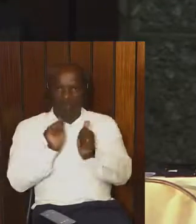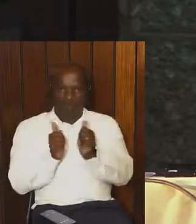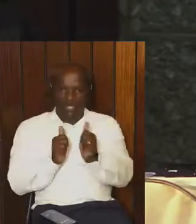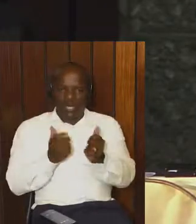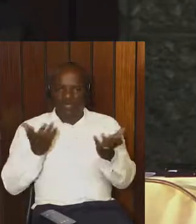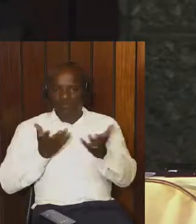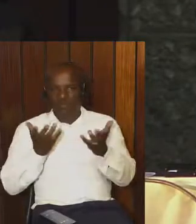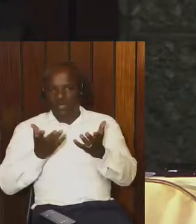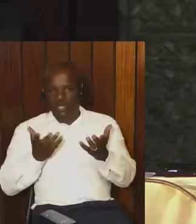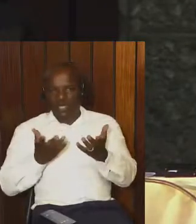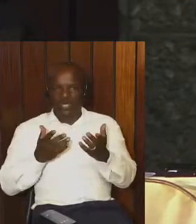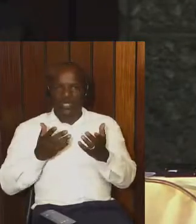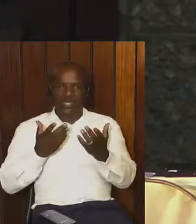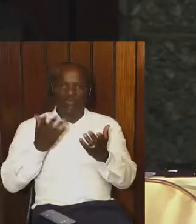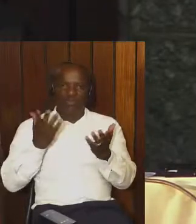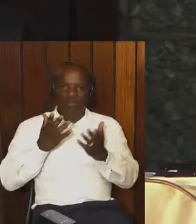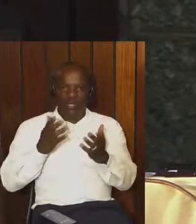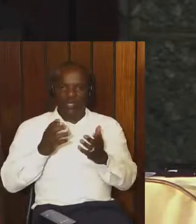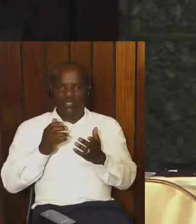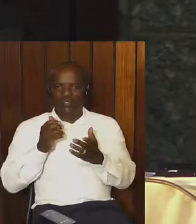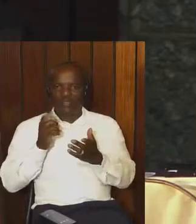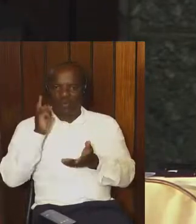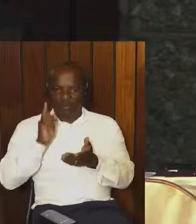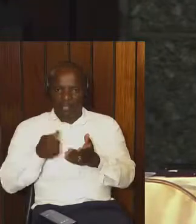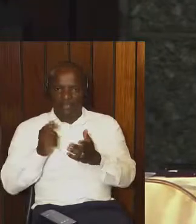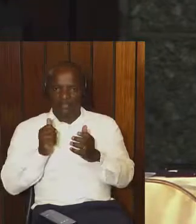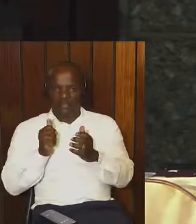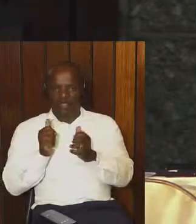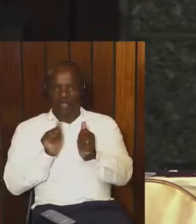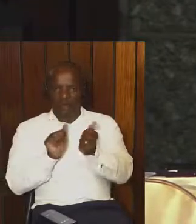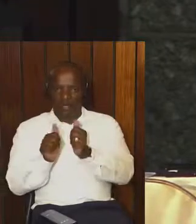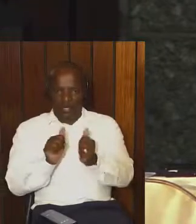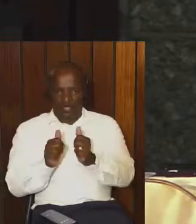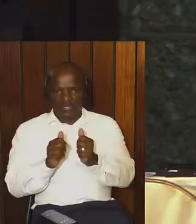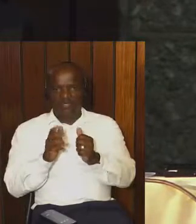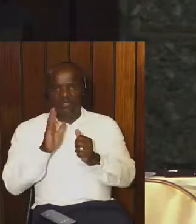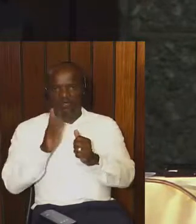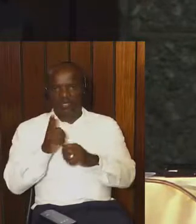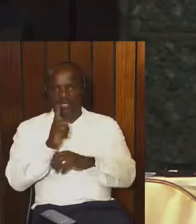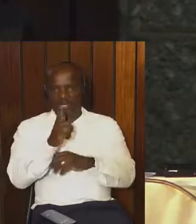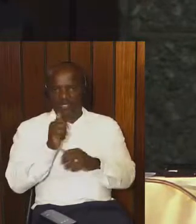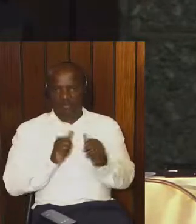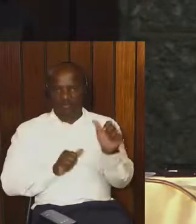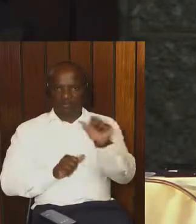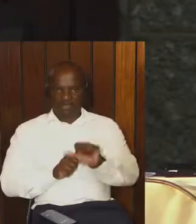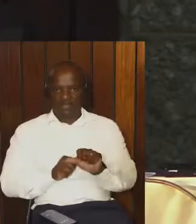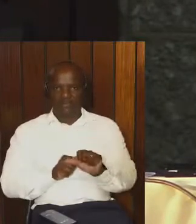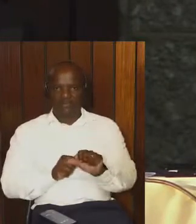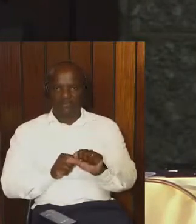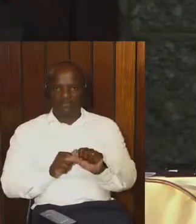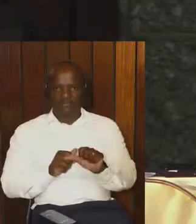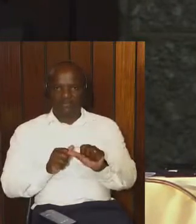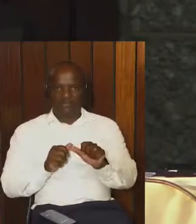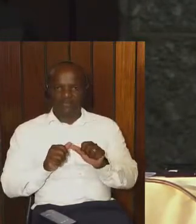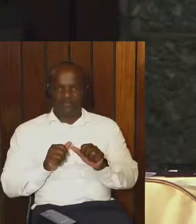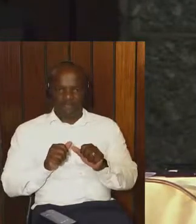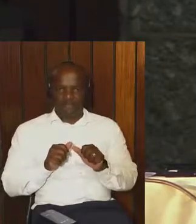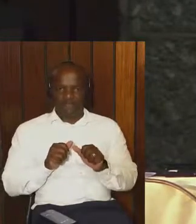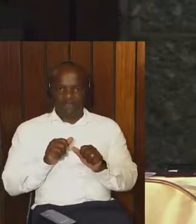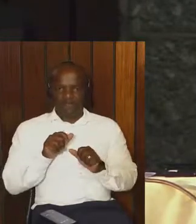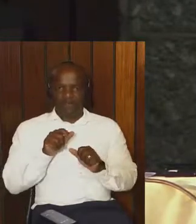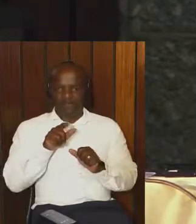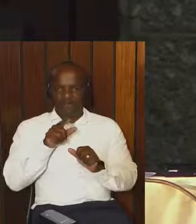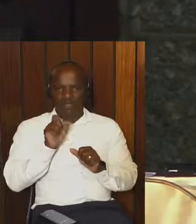operate, where they should have operated, is something that we'll have to come back with, Chairperson. And on that note, let me